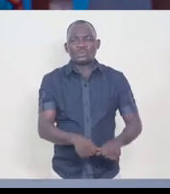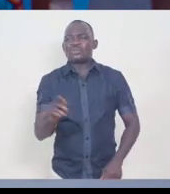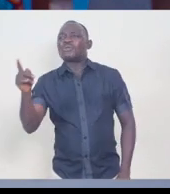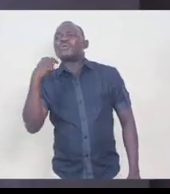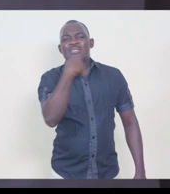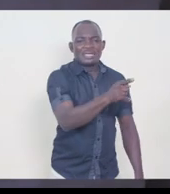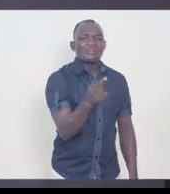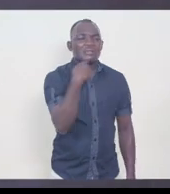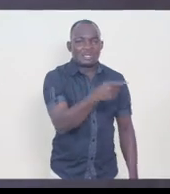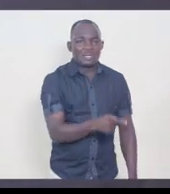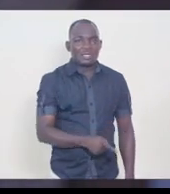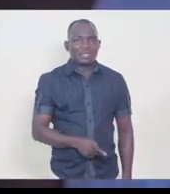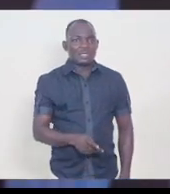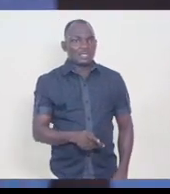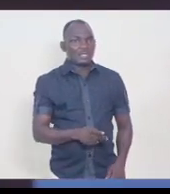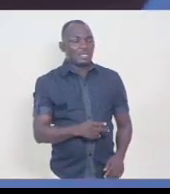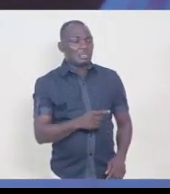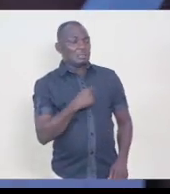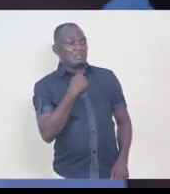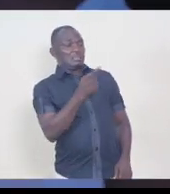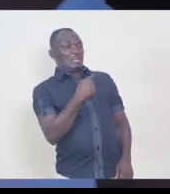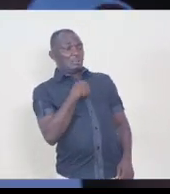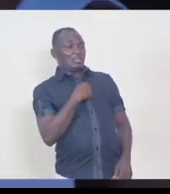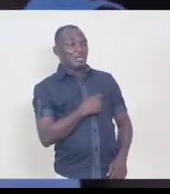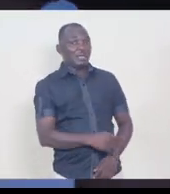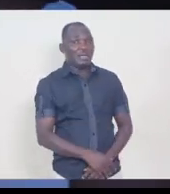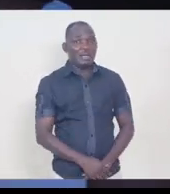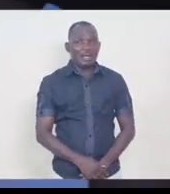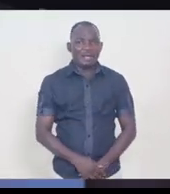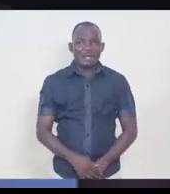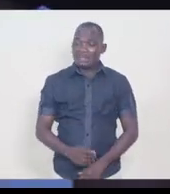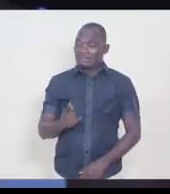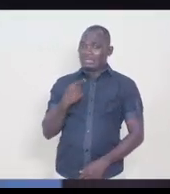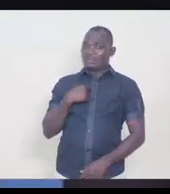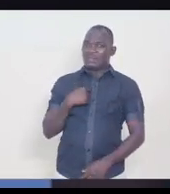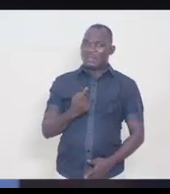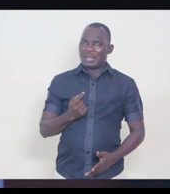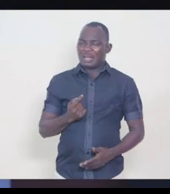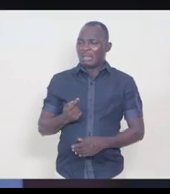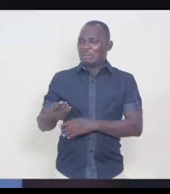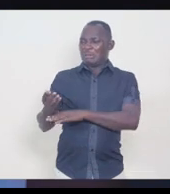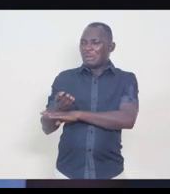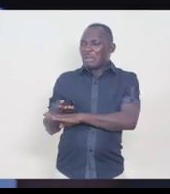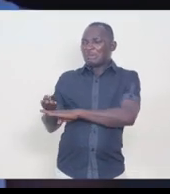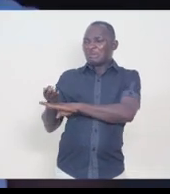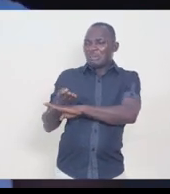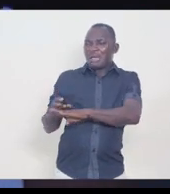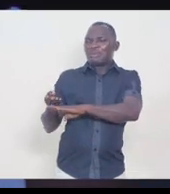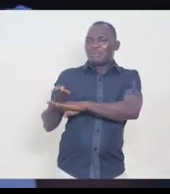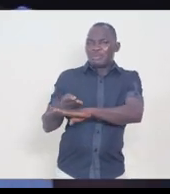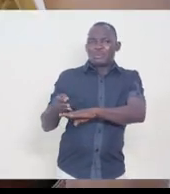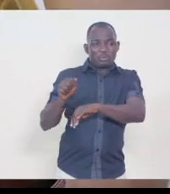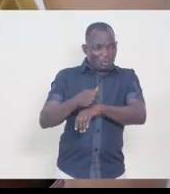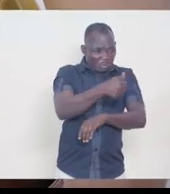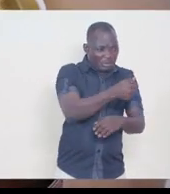him! Trying to tell me? Well, the whole begging to make extra money is